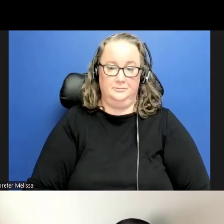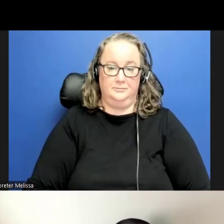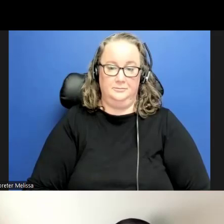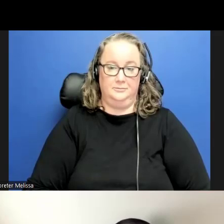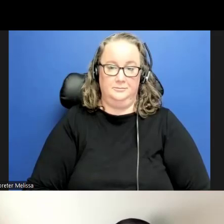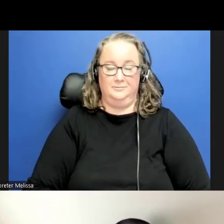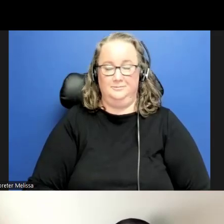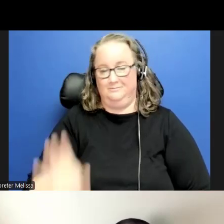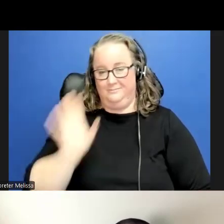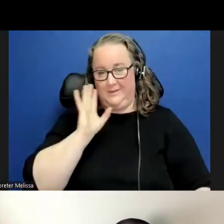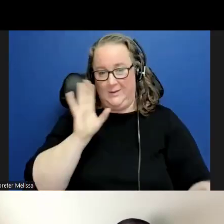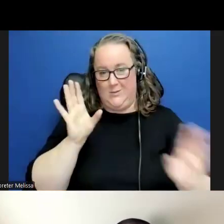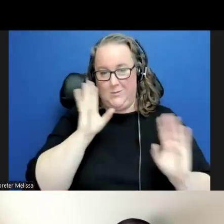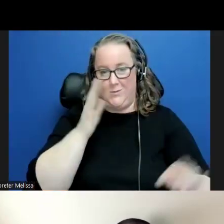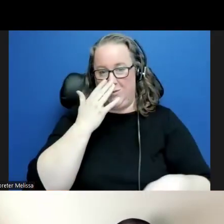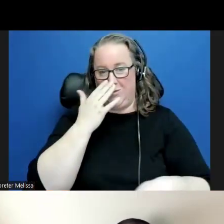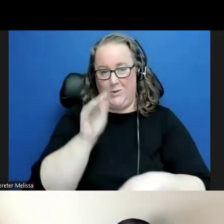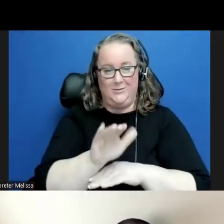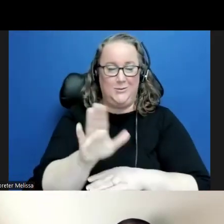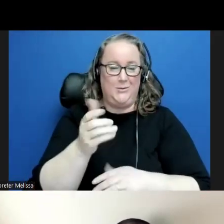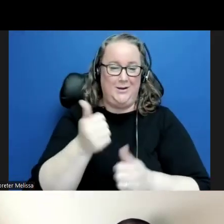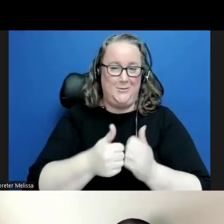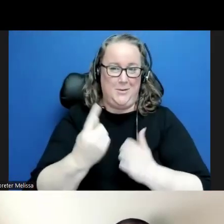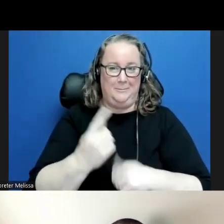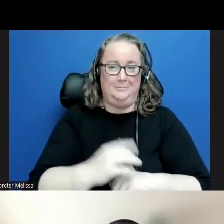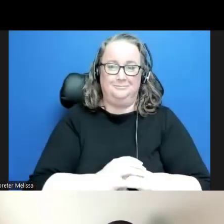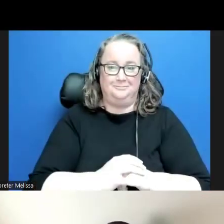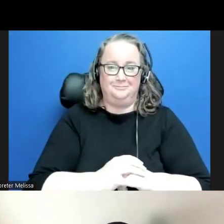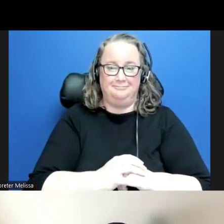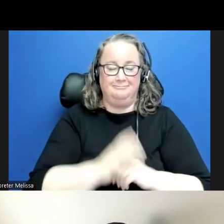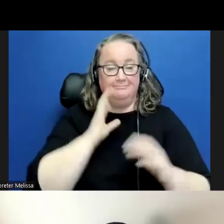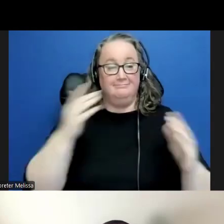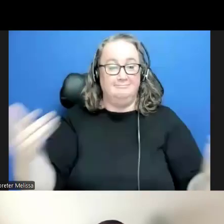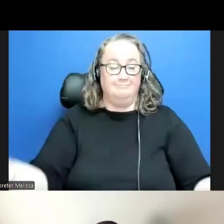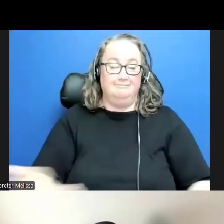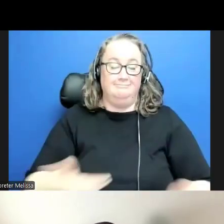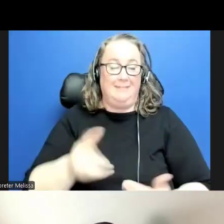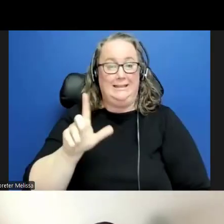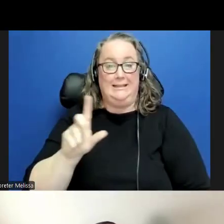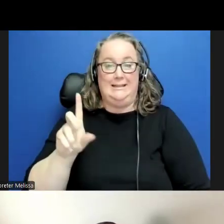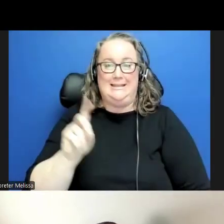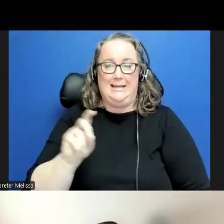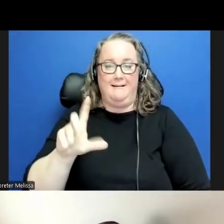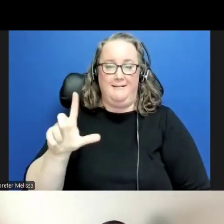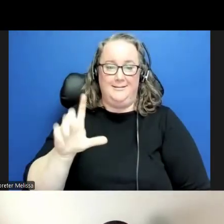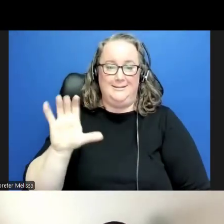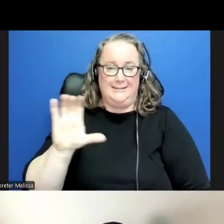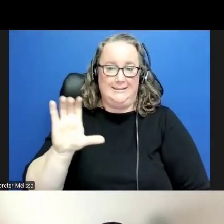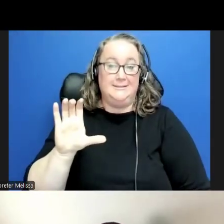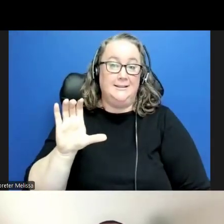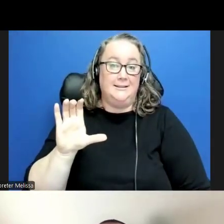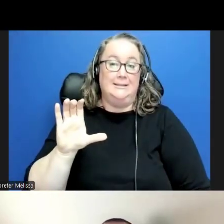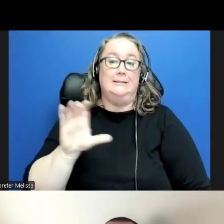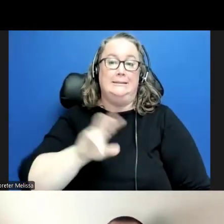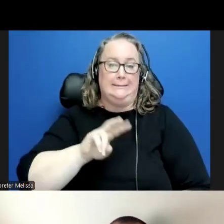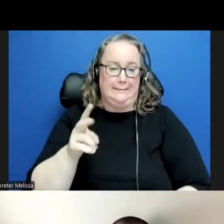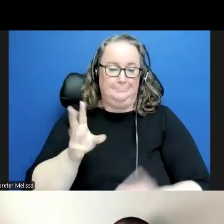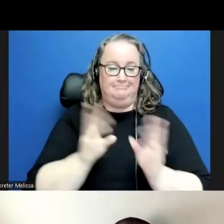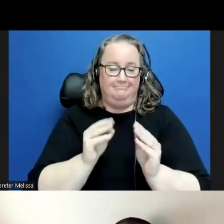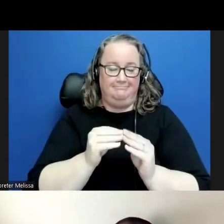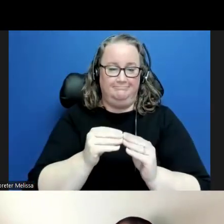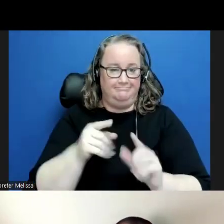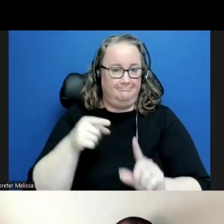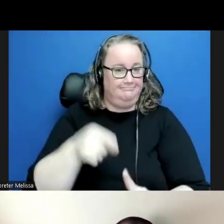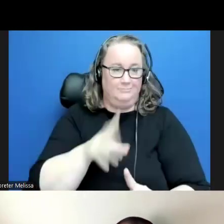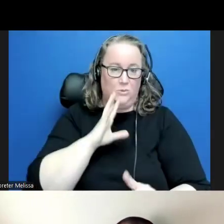Good afternoon, everyone. Uh, Welcome to DLC's second webinar in a three-part series exploring